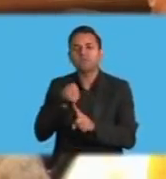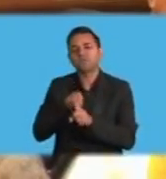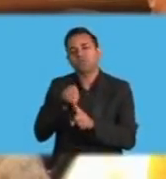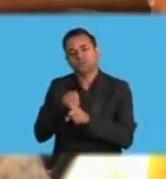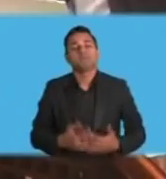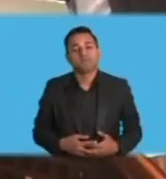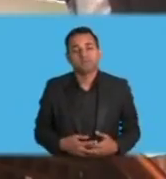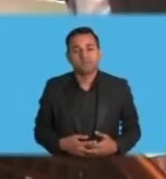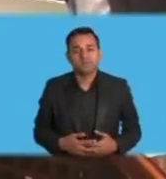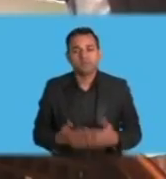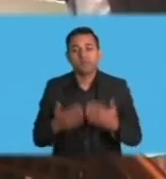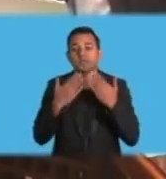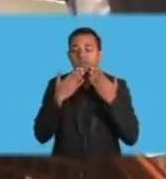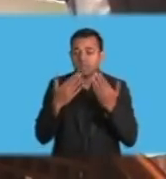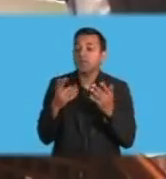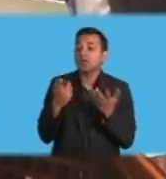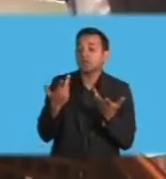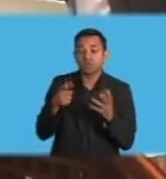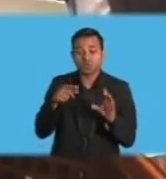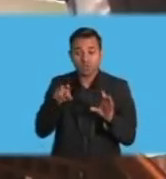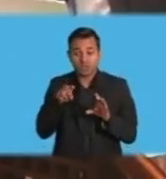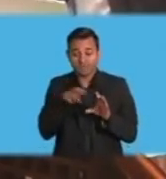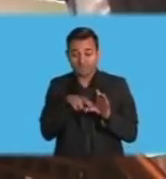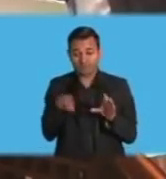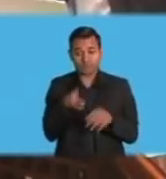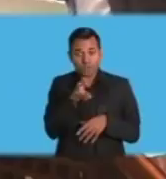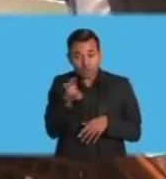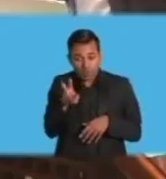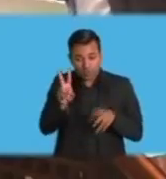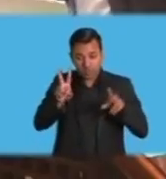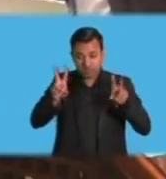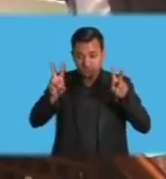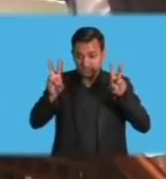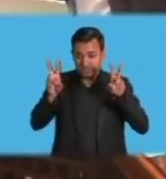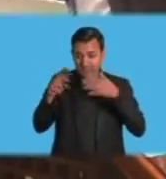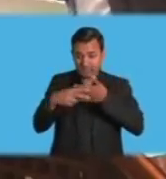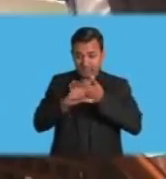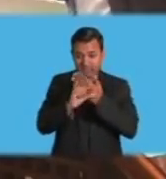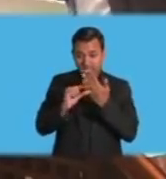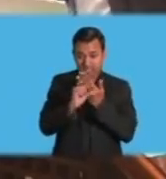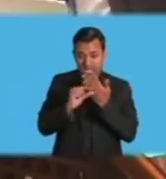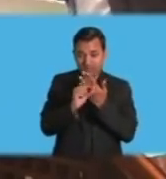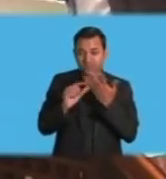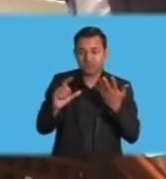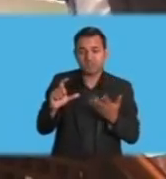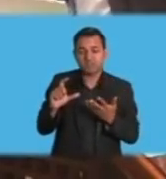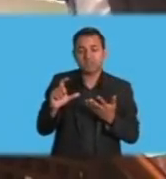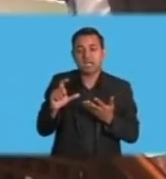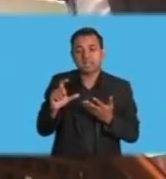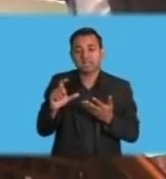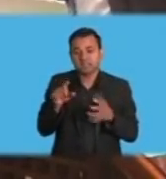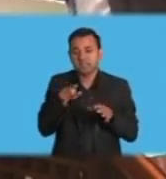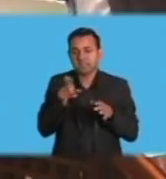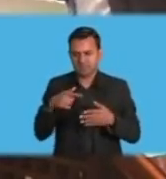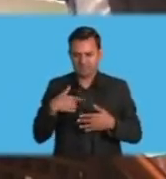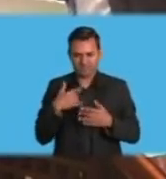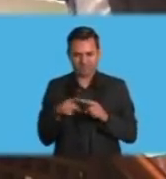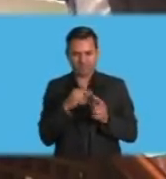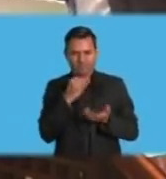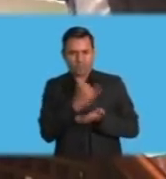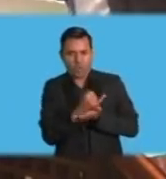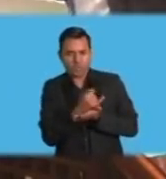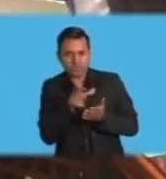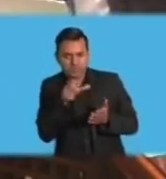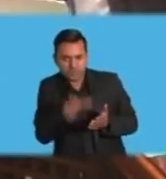of security. But I will still say that he was very much part of the TLTB team at that point in